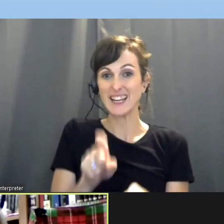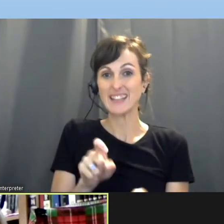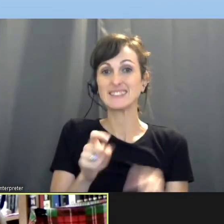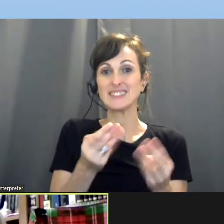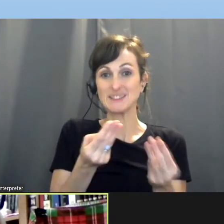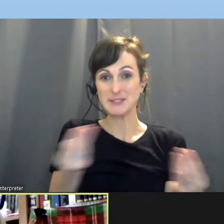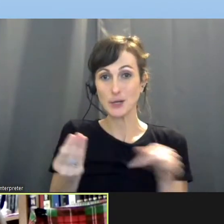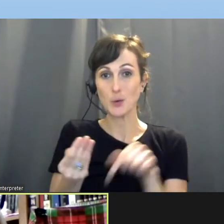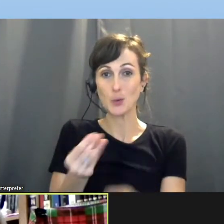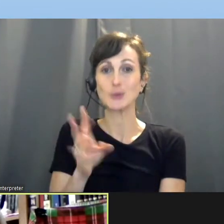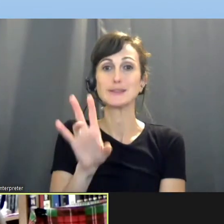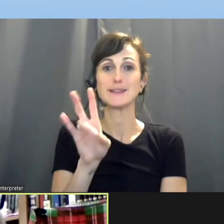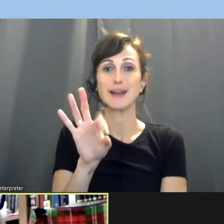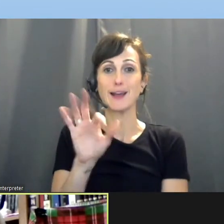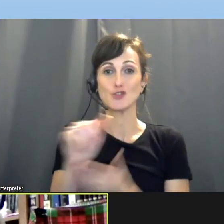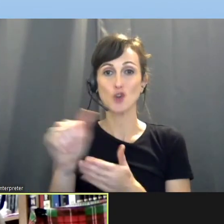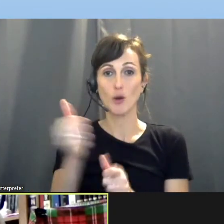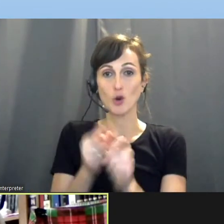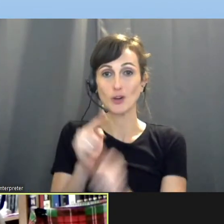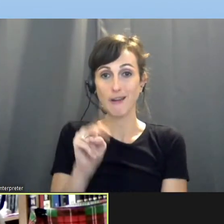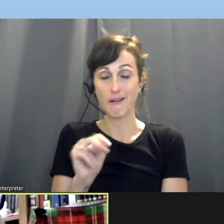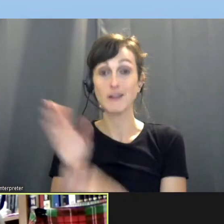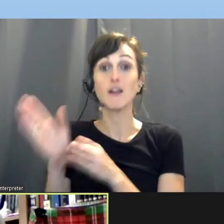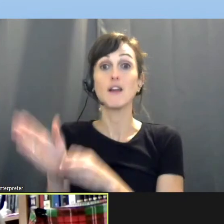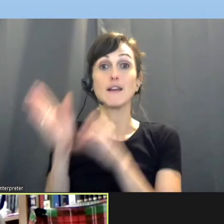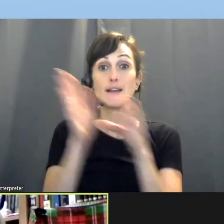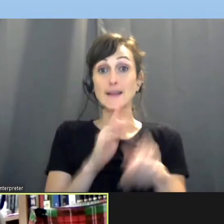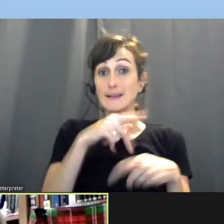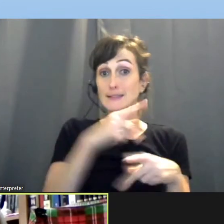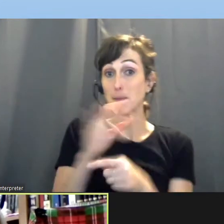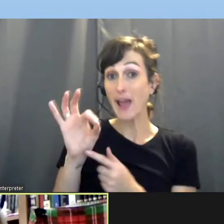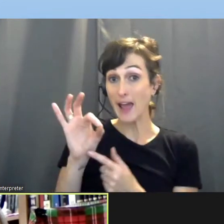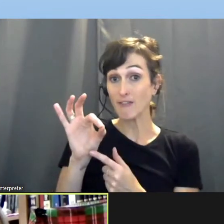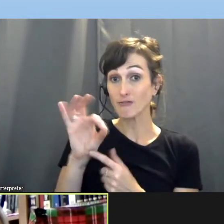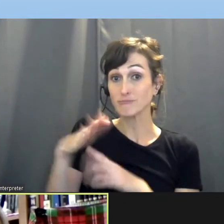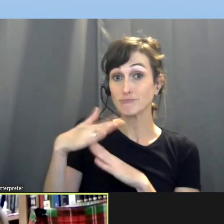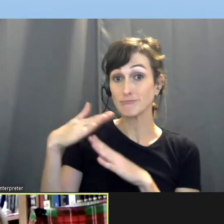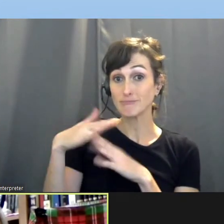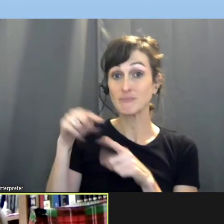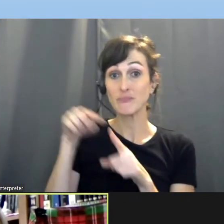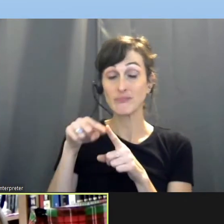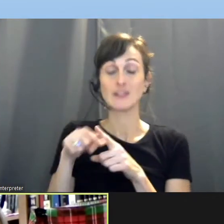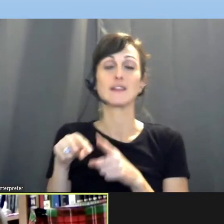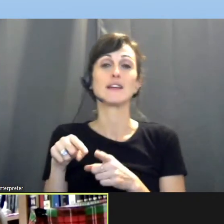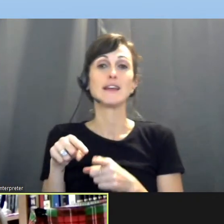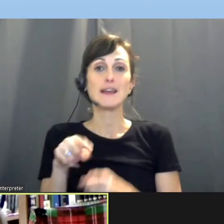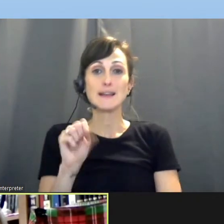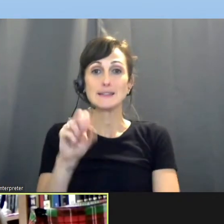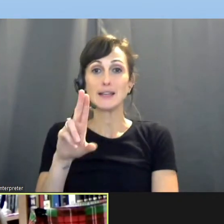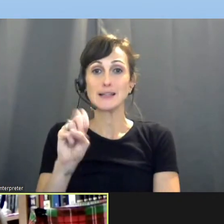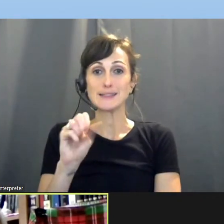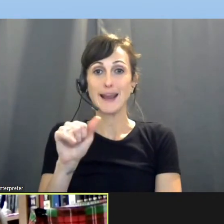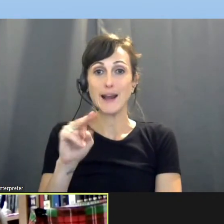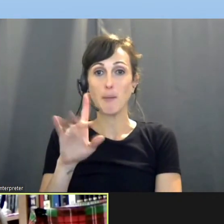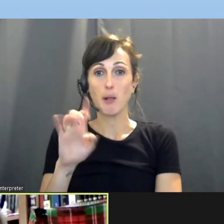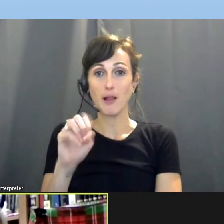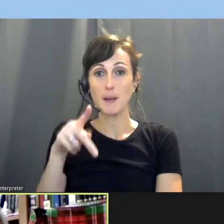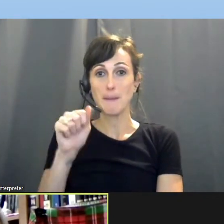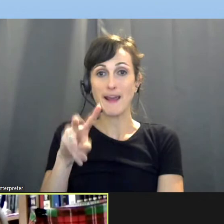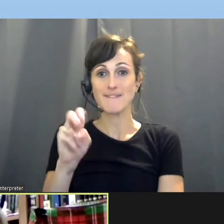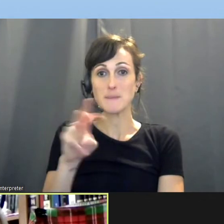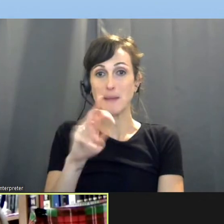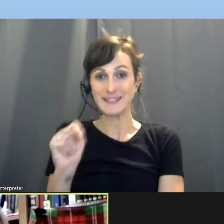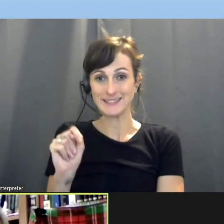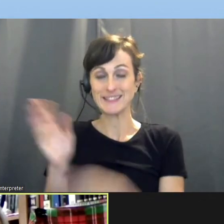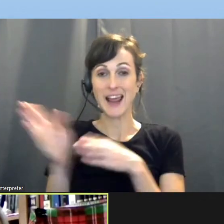type F is Sustainable Pavement at $89 per ton, and secondary vendor is Knife River at $90 per